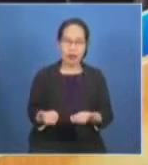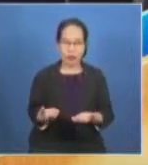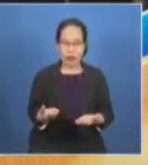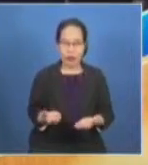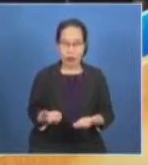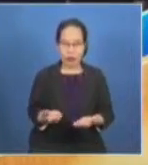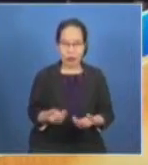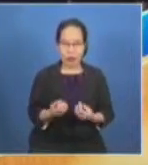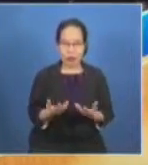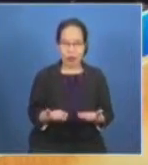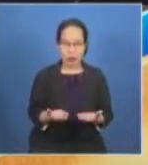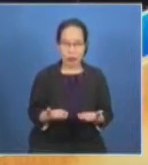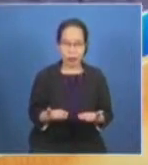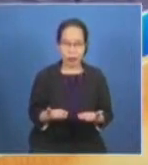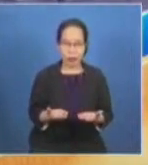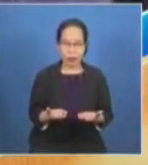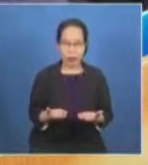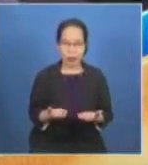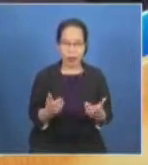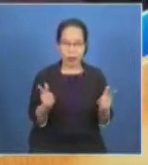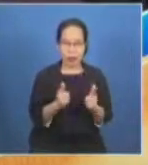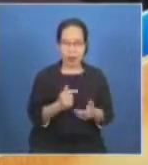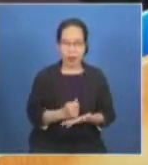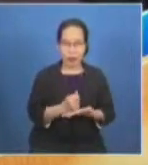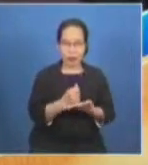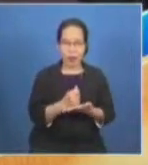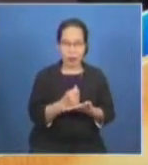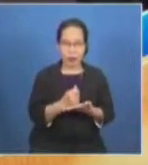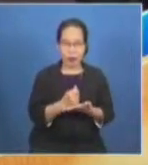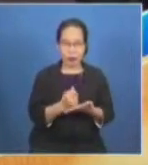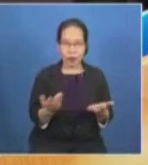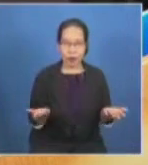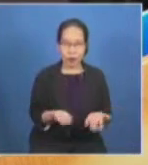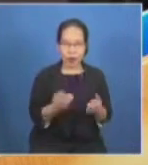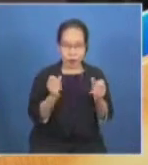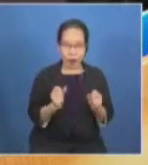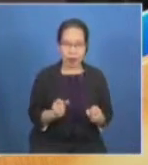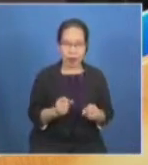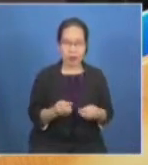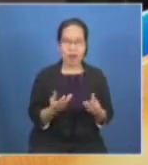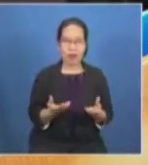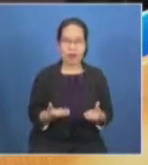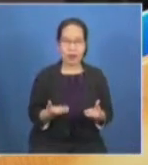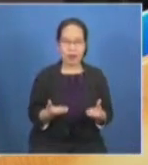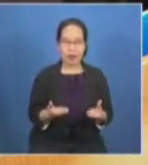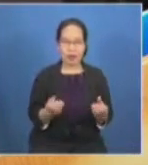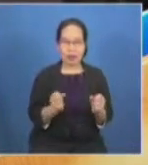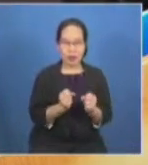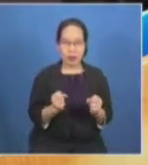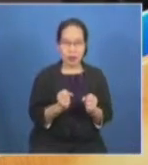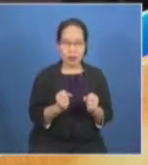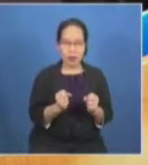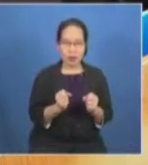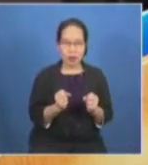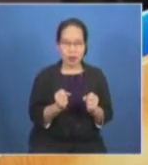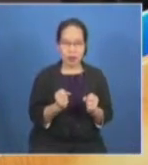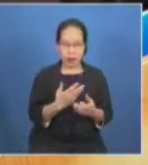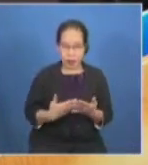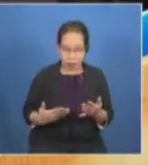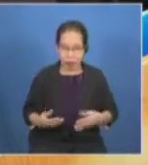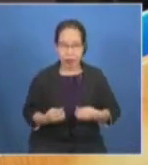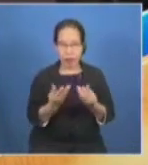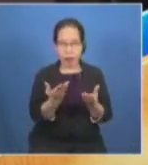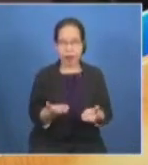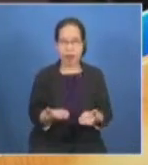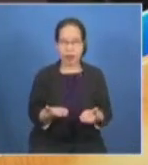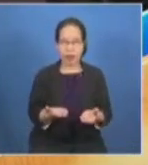are coming here, so we give them. Give them even a little help, whatever they can do. Even in a little